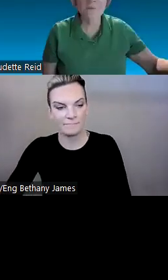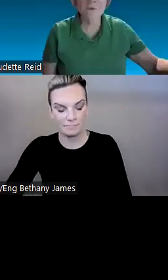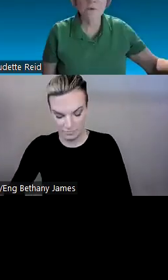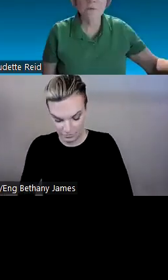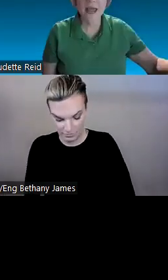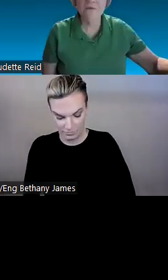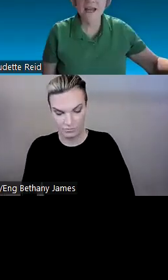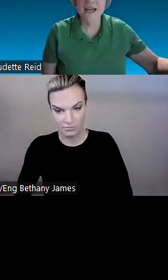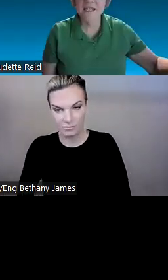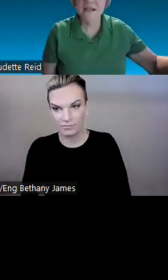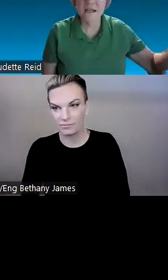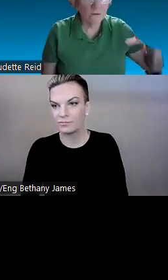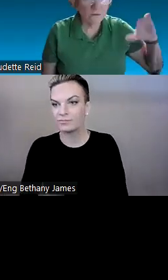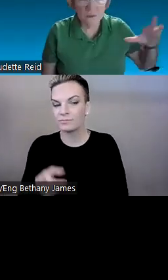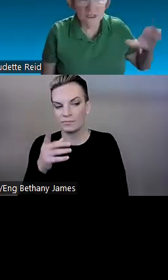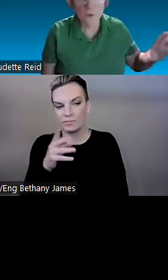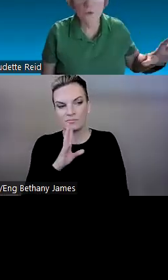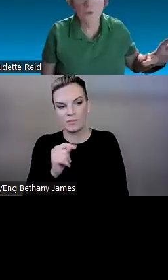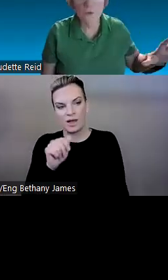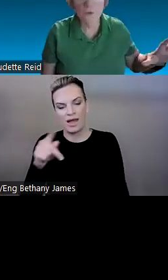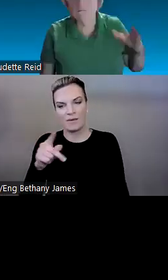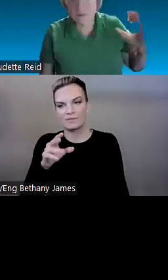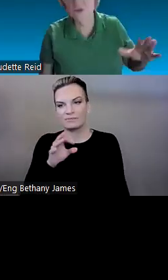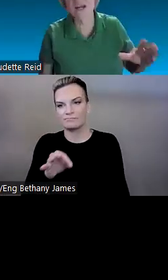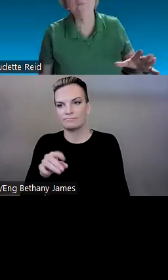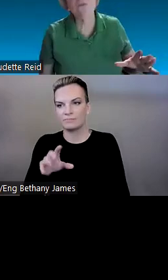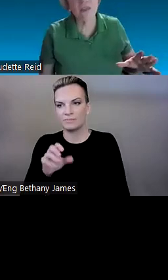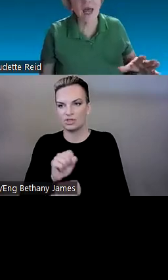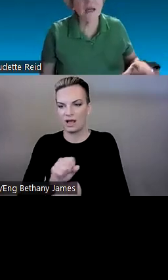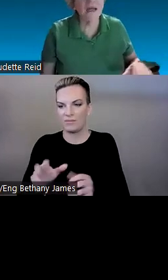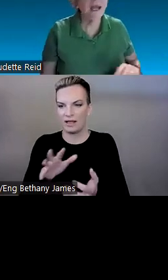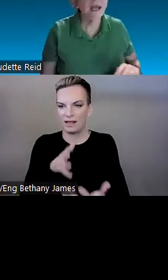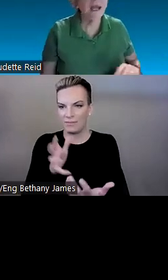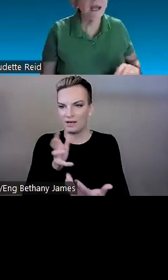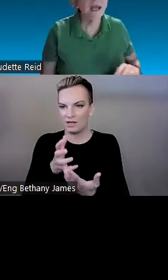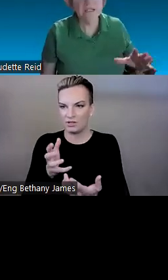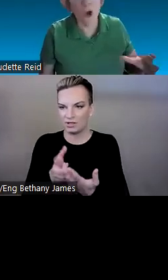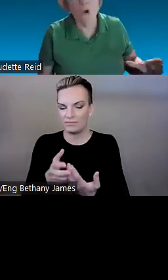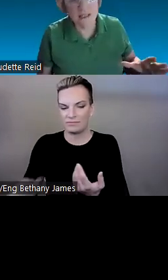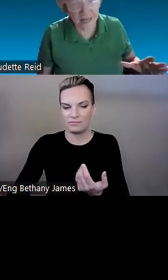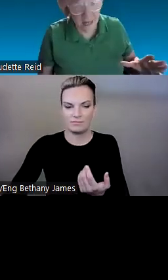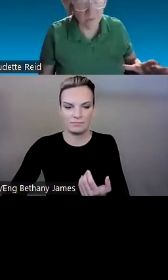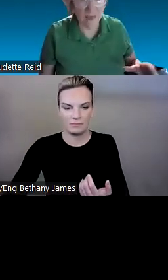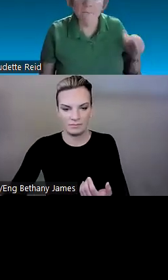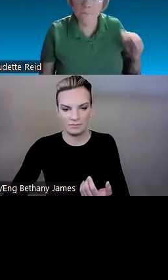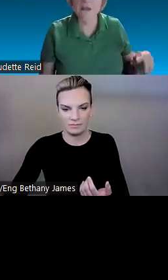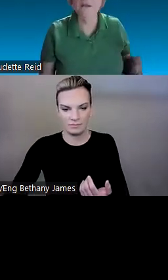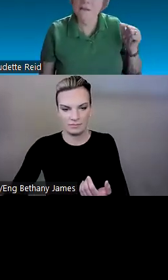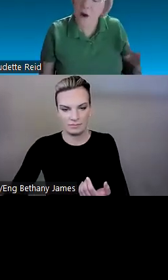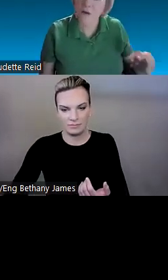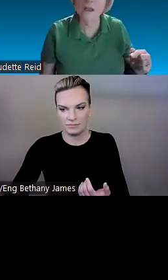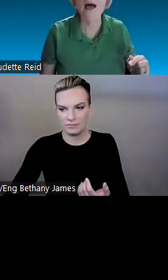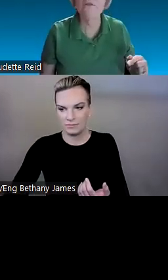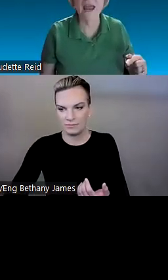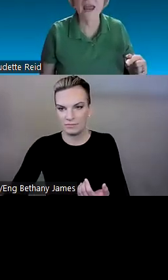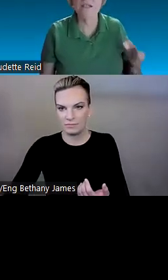of people have the idea, there was an old thing about there's an app for that. And there isn't always an app for that, but there